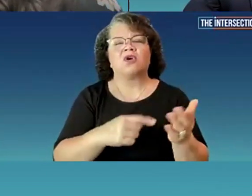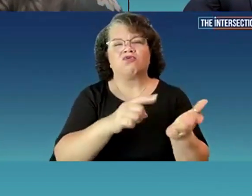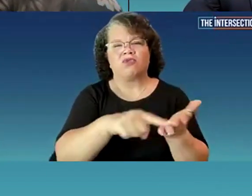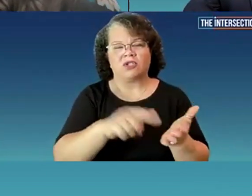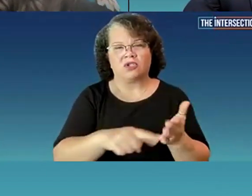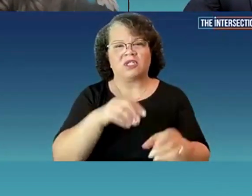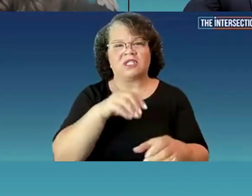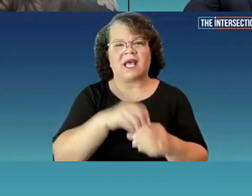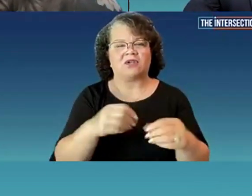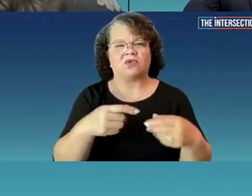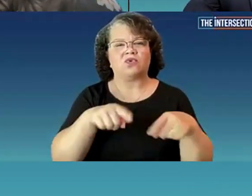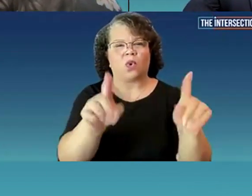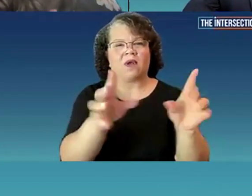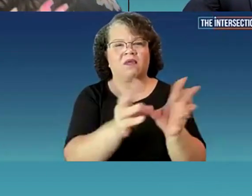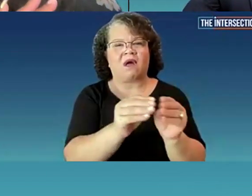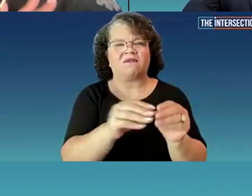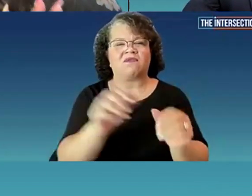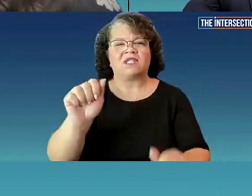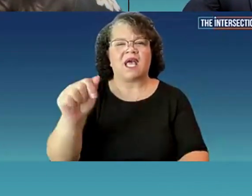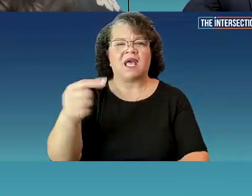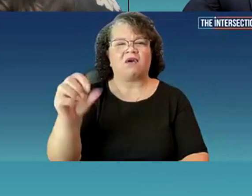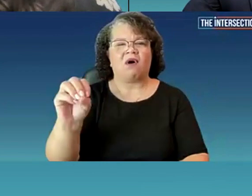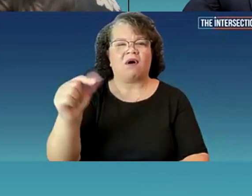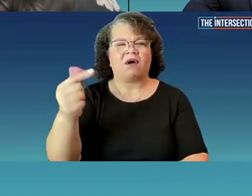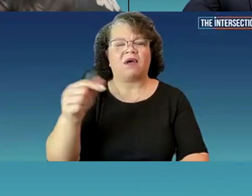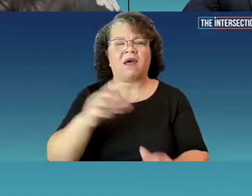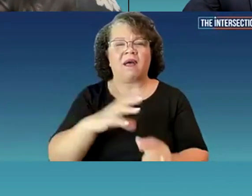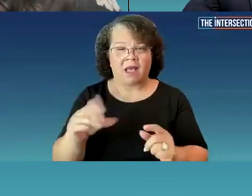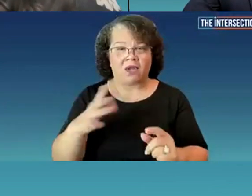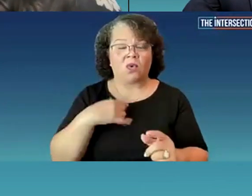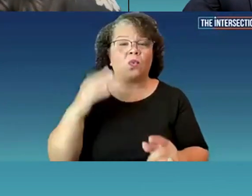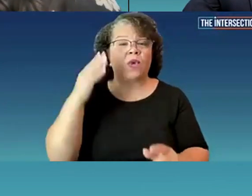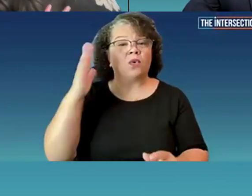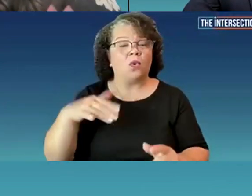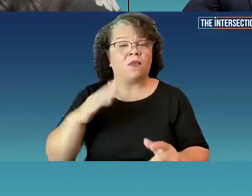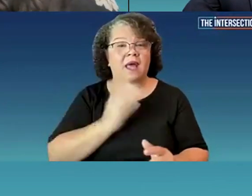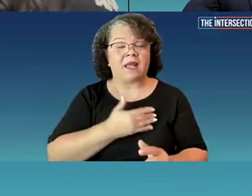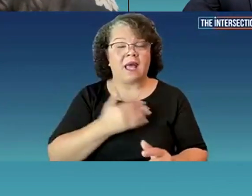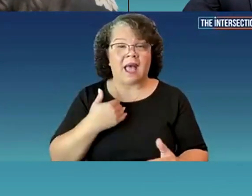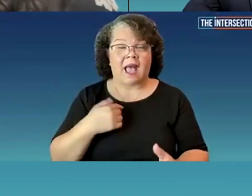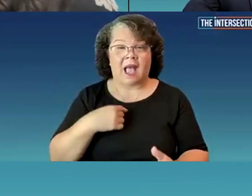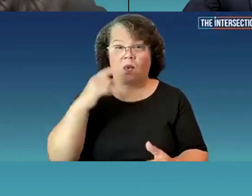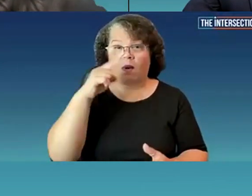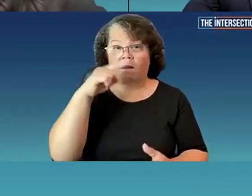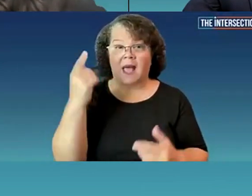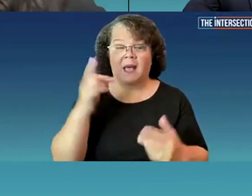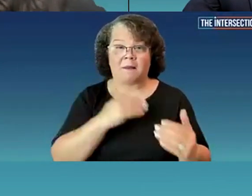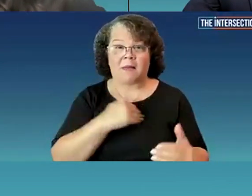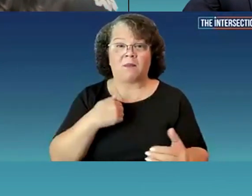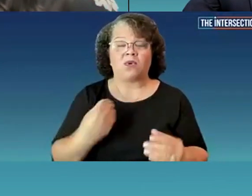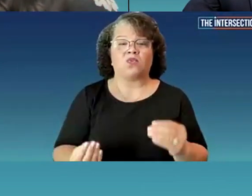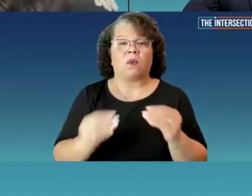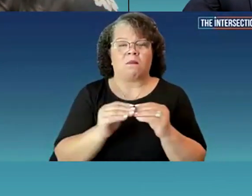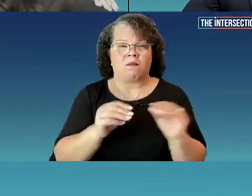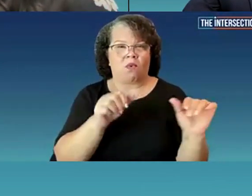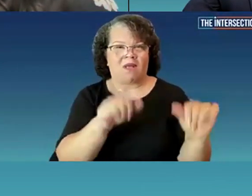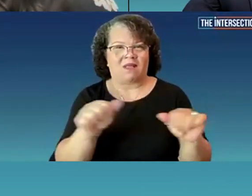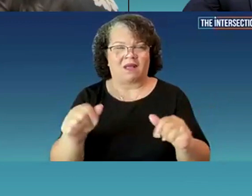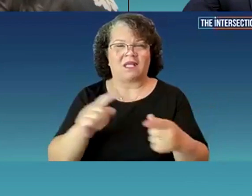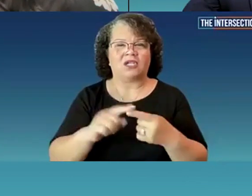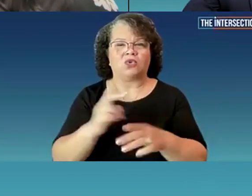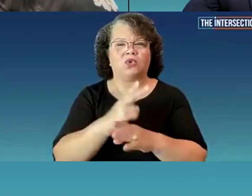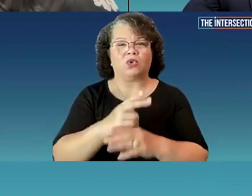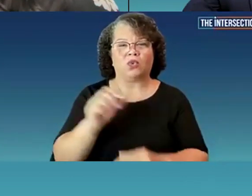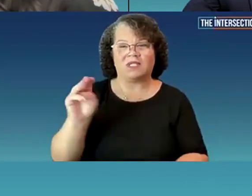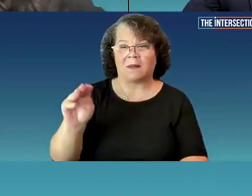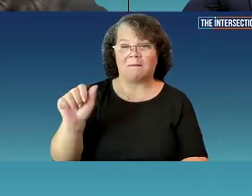looked at utilization across the platform, and we knew that our Black members were significantly more likely to use Maven than